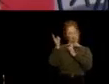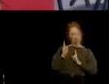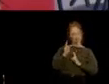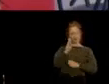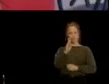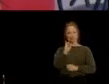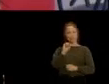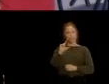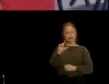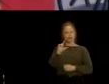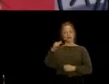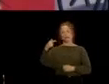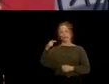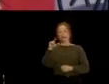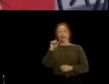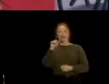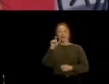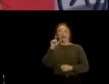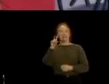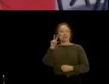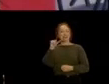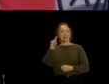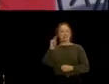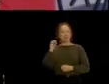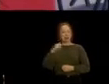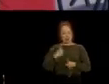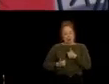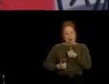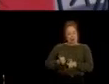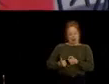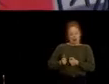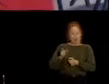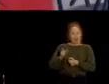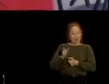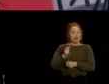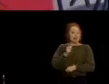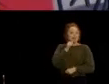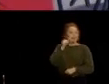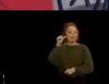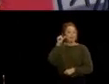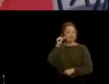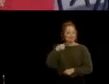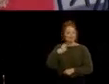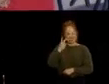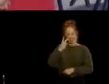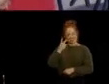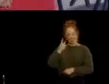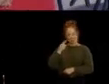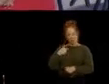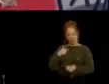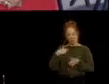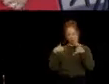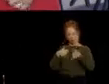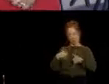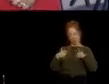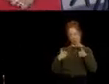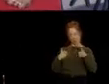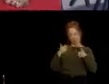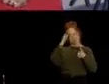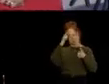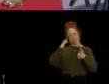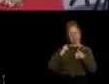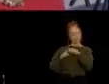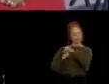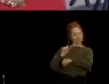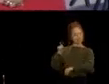Galvano. And as I texted him yesterday when I saw that I was receiving the award online. I said, you know, I